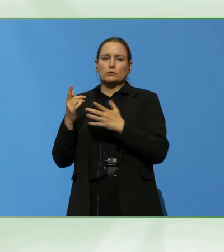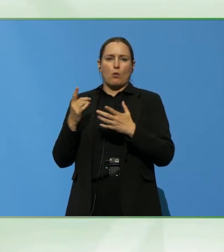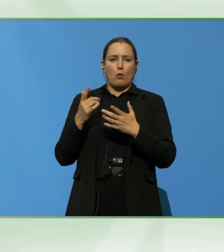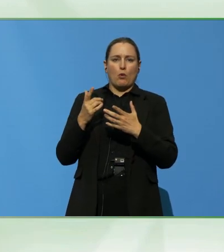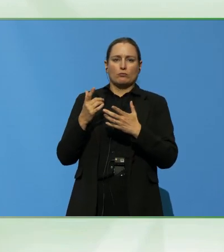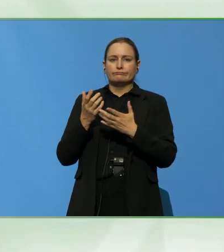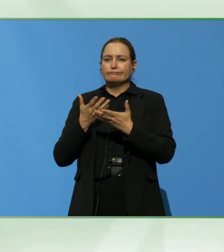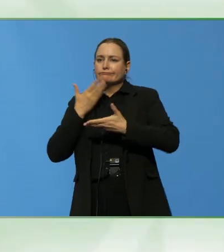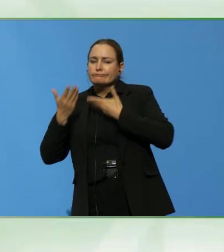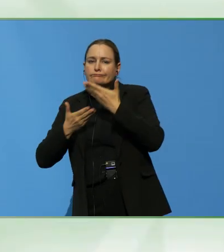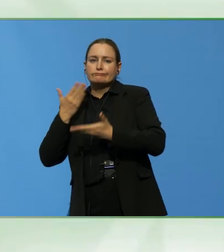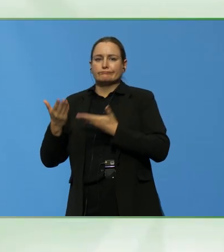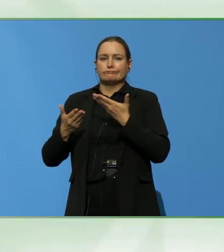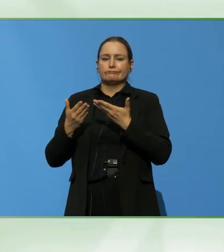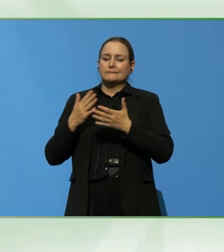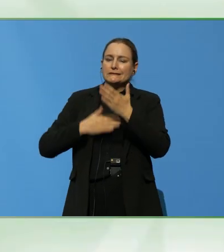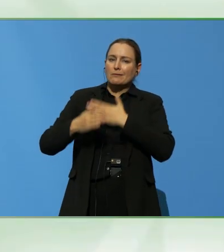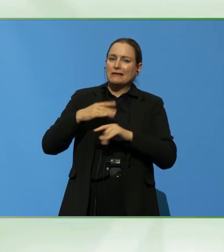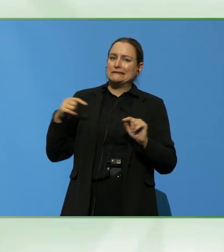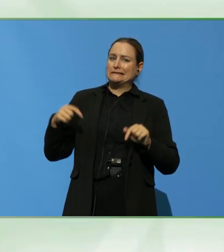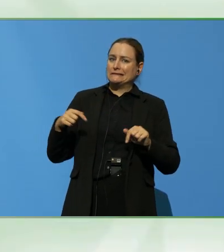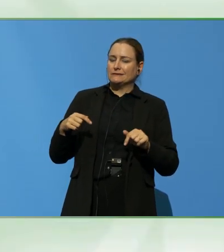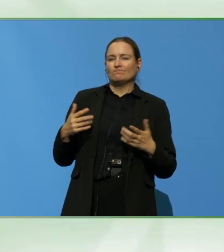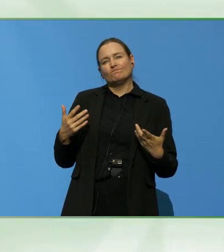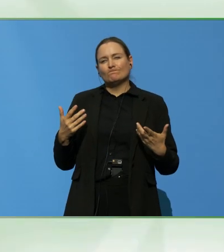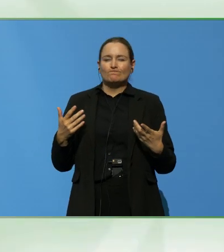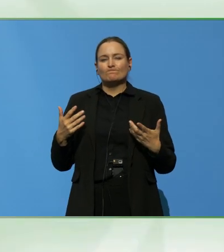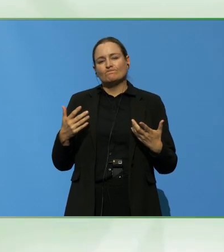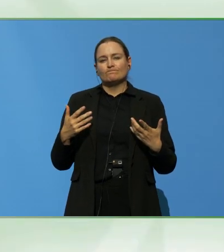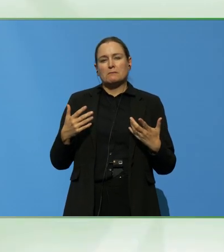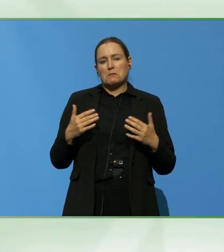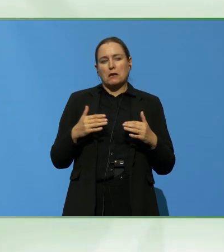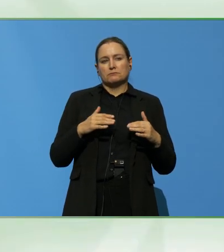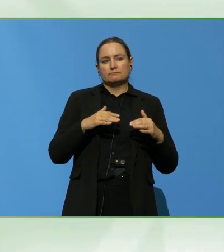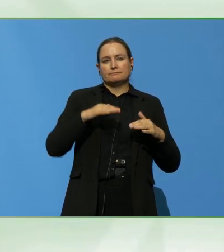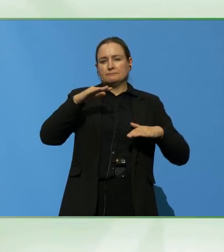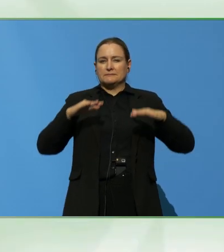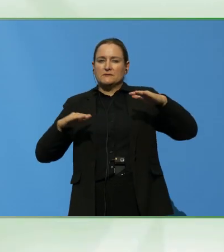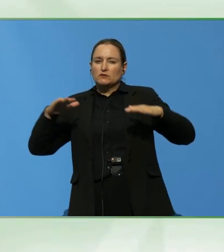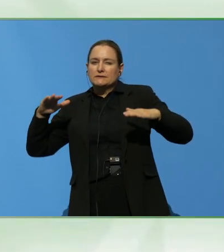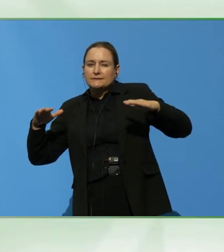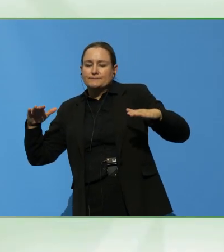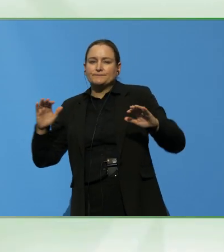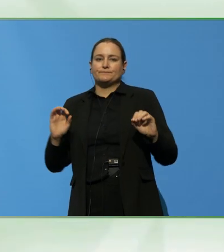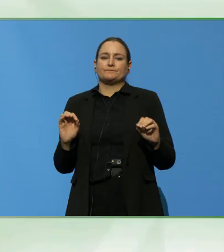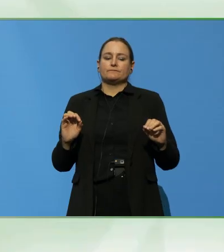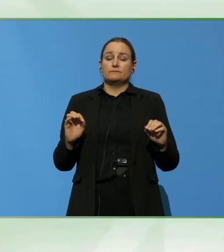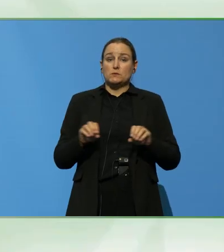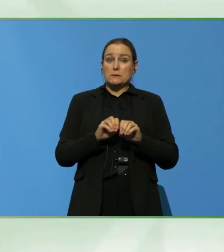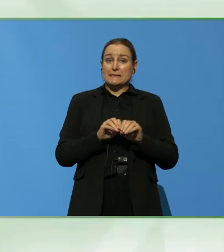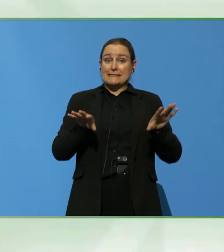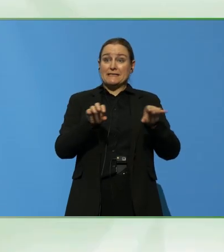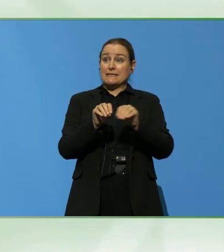things that we have to mention with editors in media industry, we still make a lot of